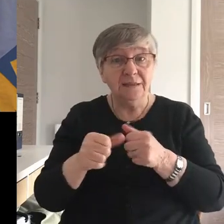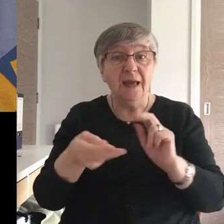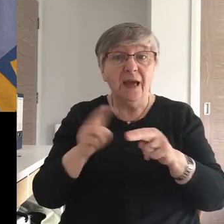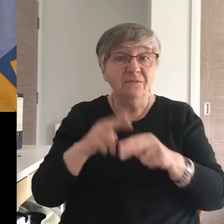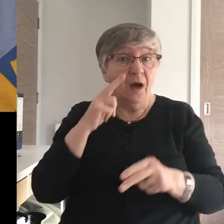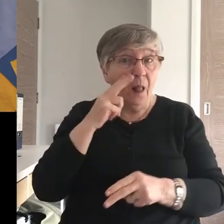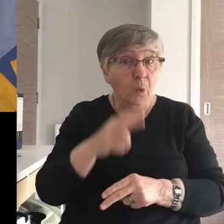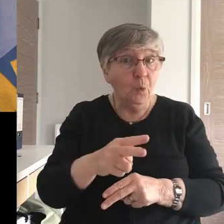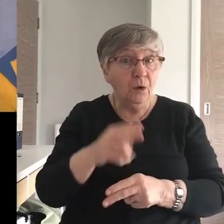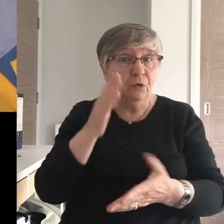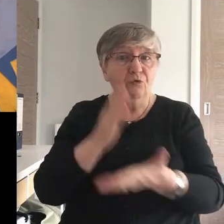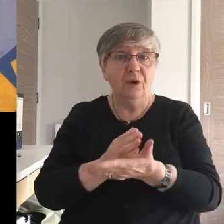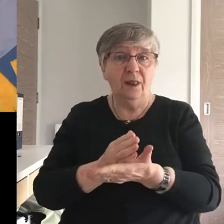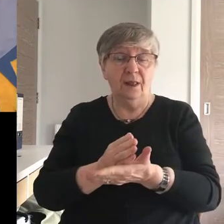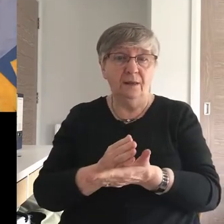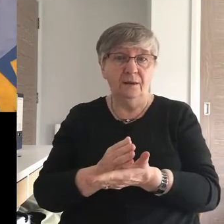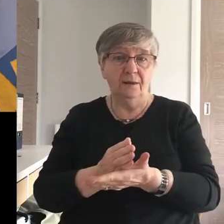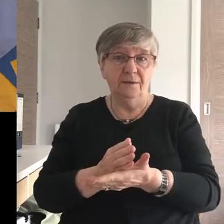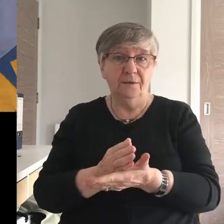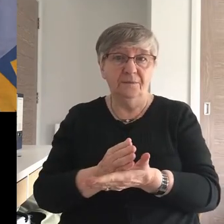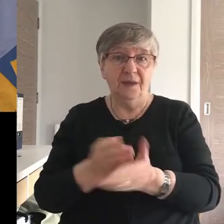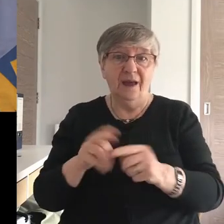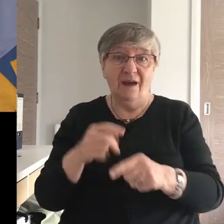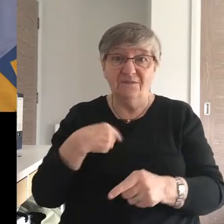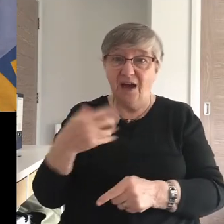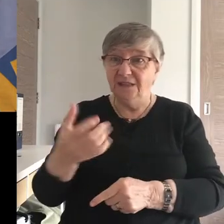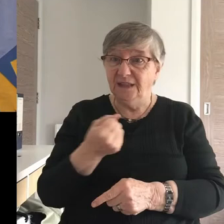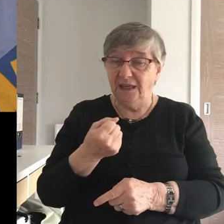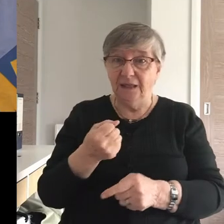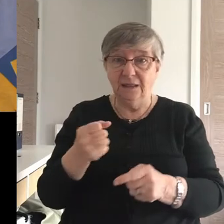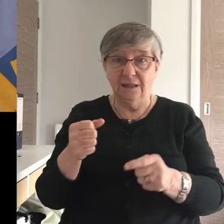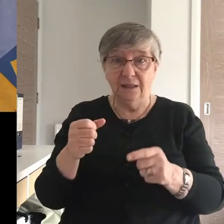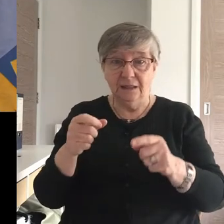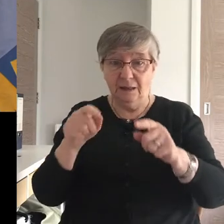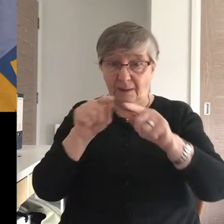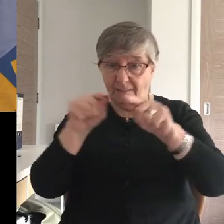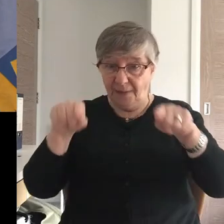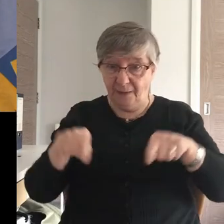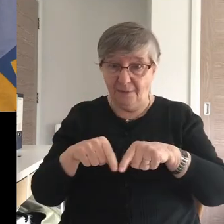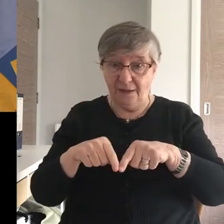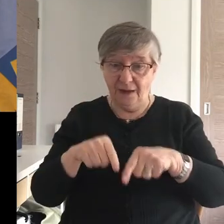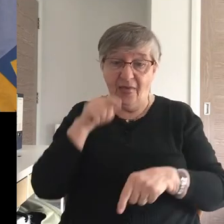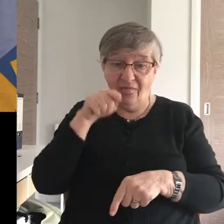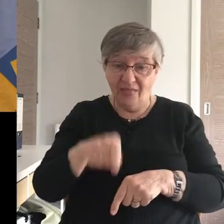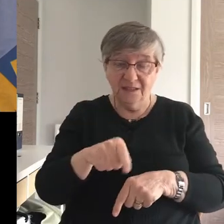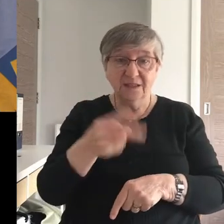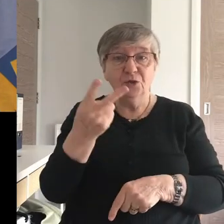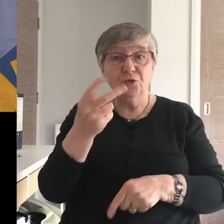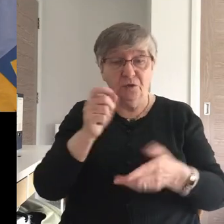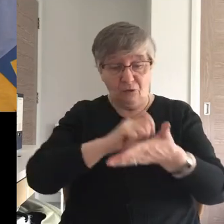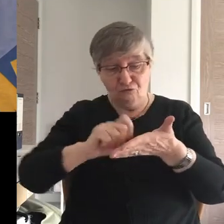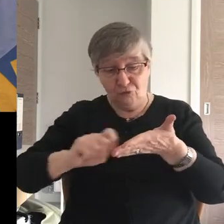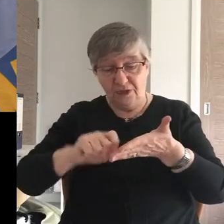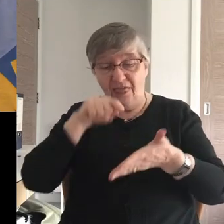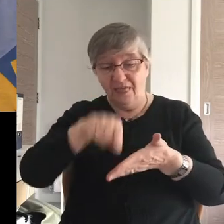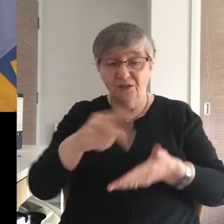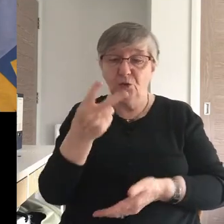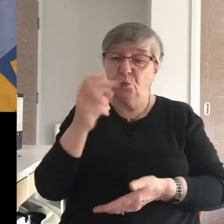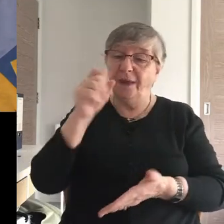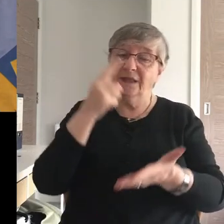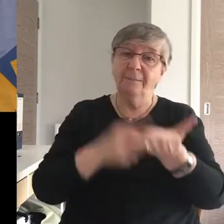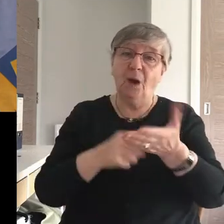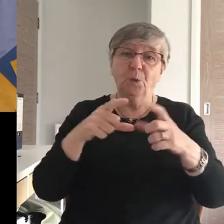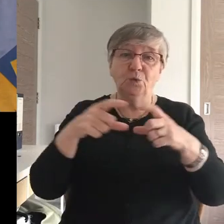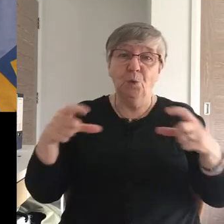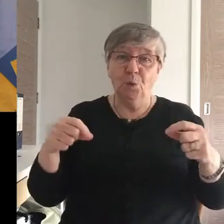they're realistic. You know, if I took a bit of paper and said and wrote on it, this is a £20 note,